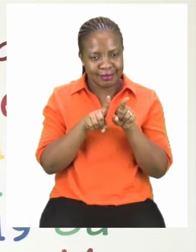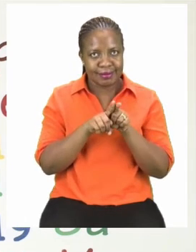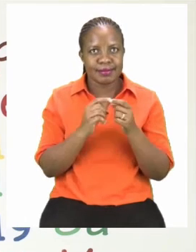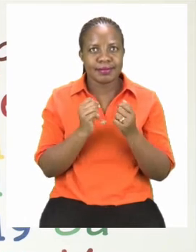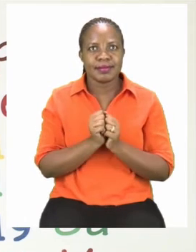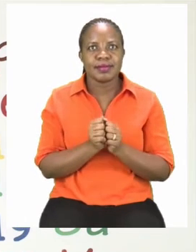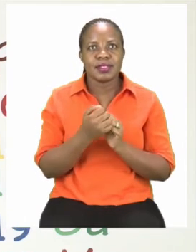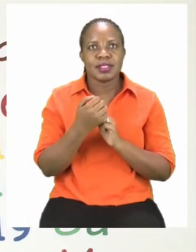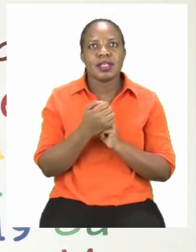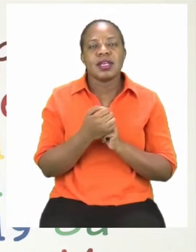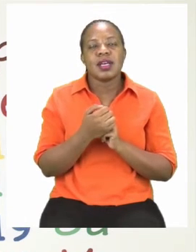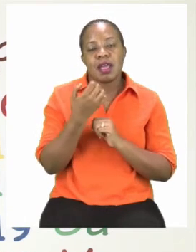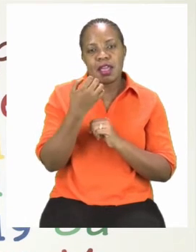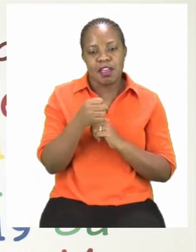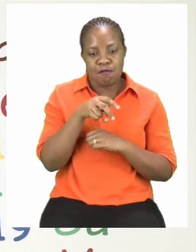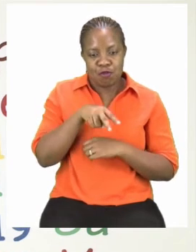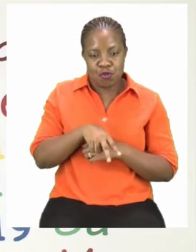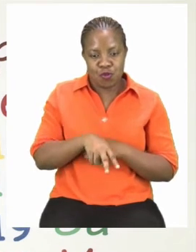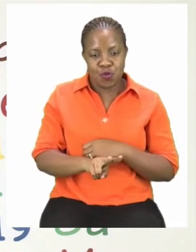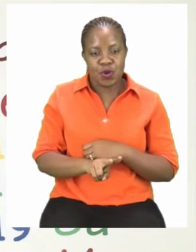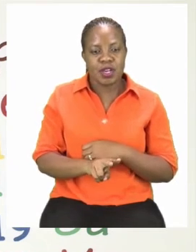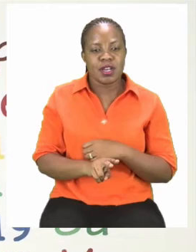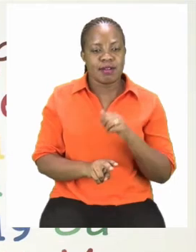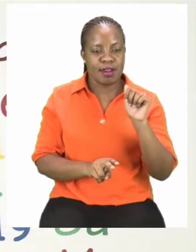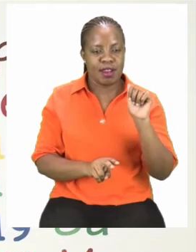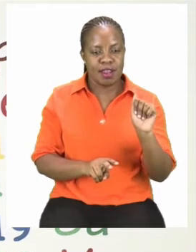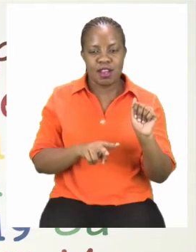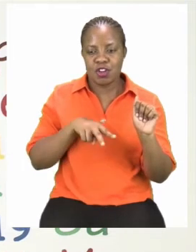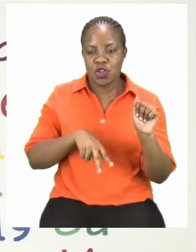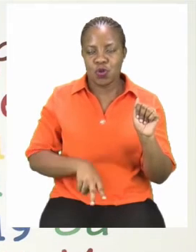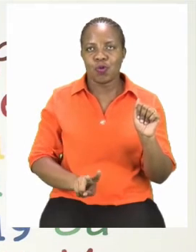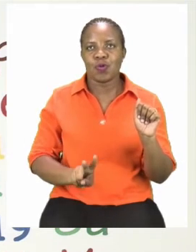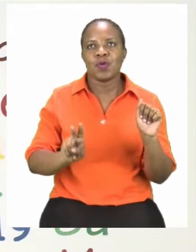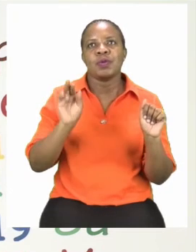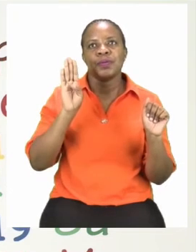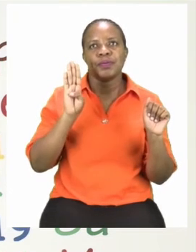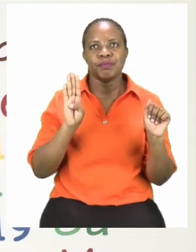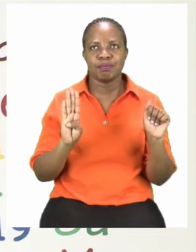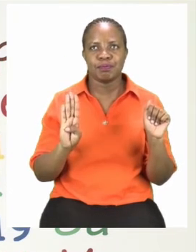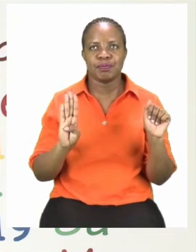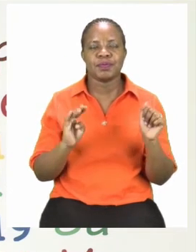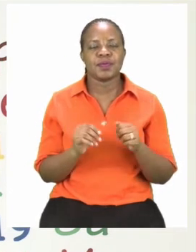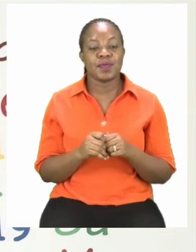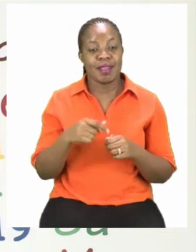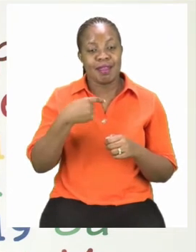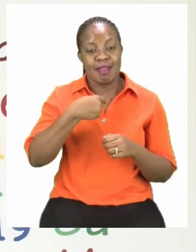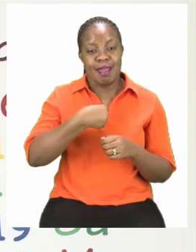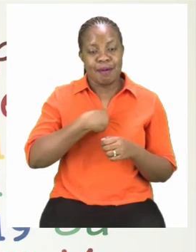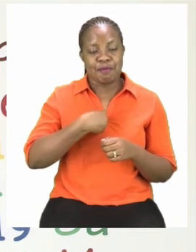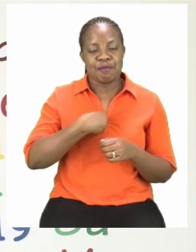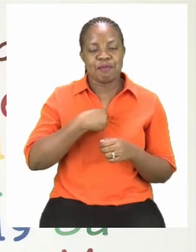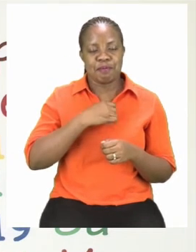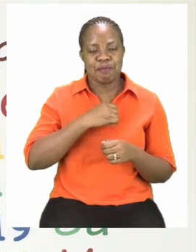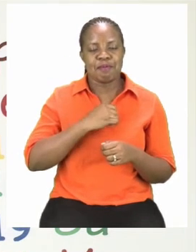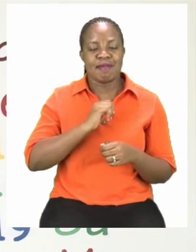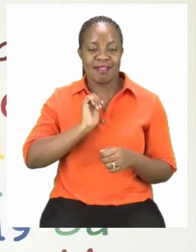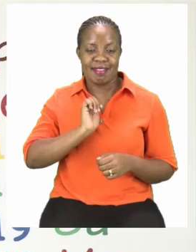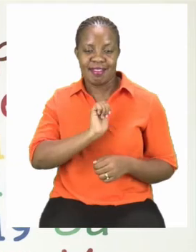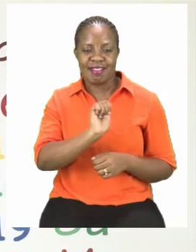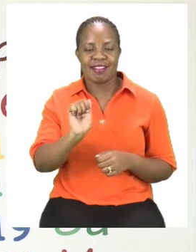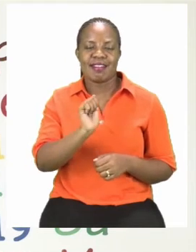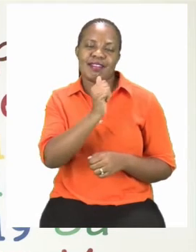So we are talking about Lisa. And we need to know which word are we going to use for